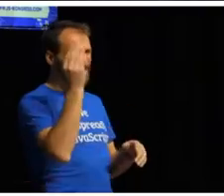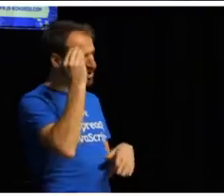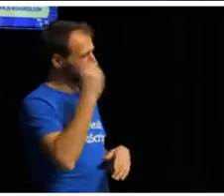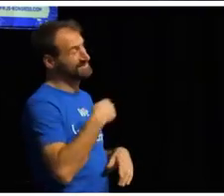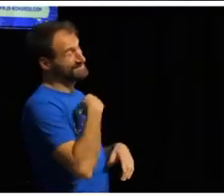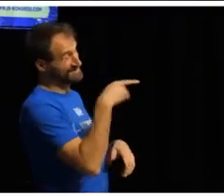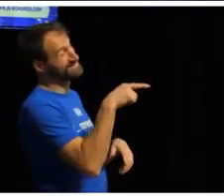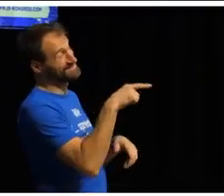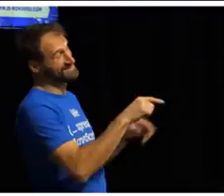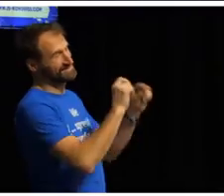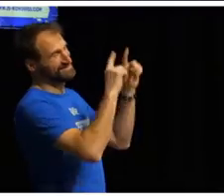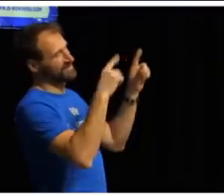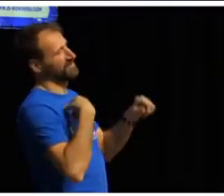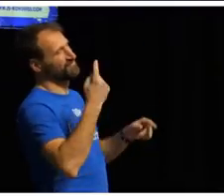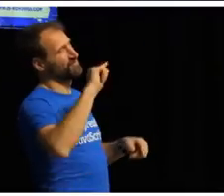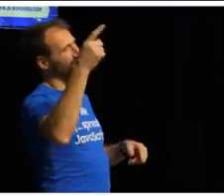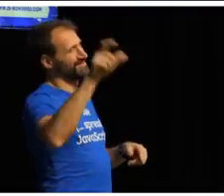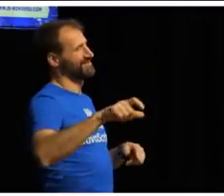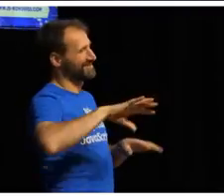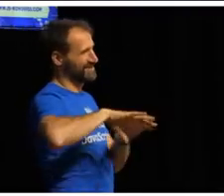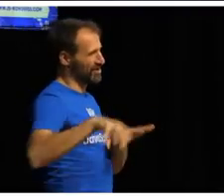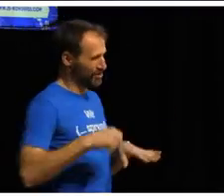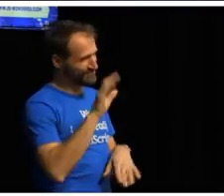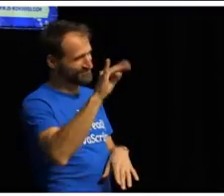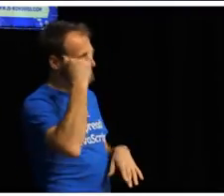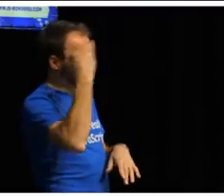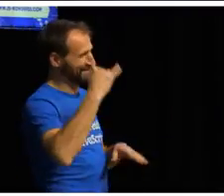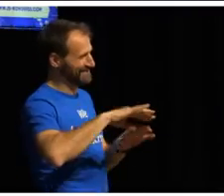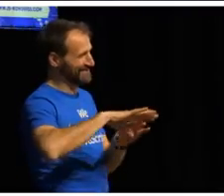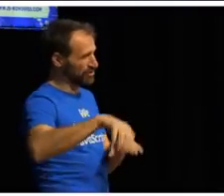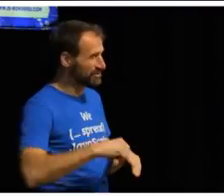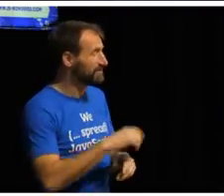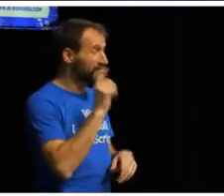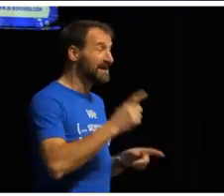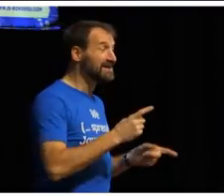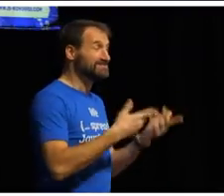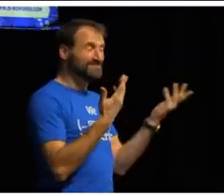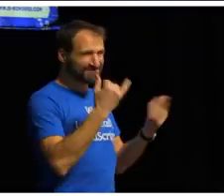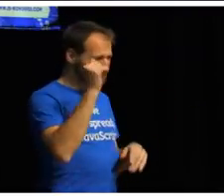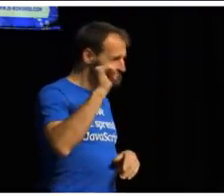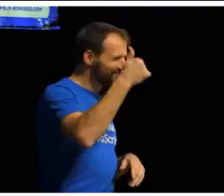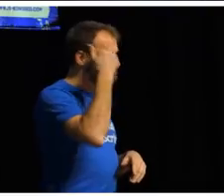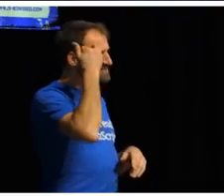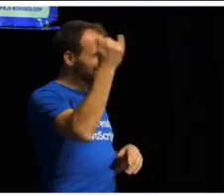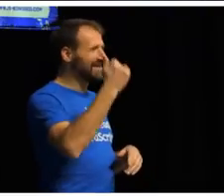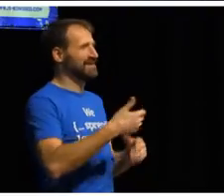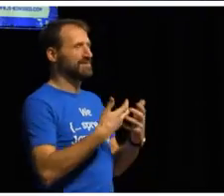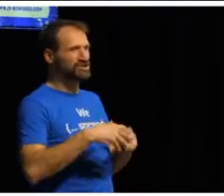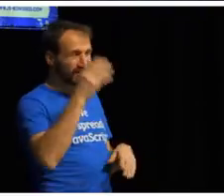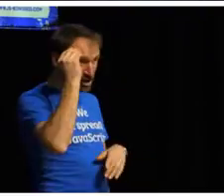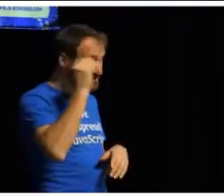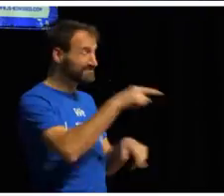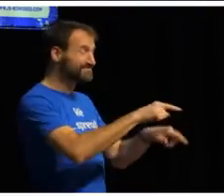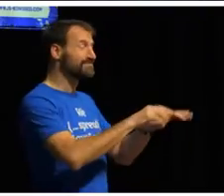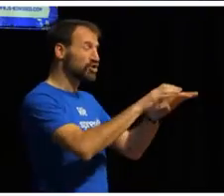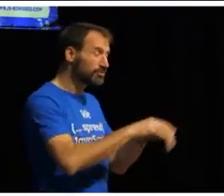idea. And the main thing of machine learning is the science of getting computers to act without being explicitly programmed.